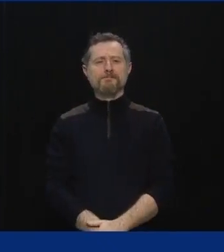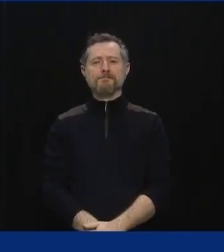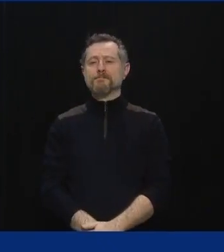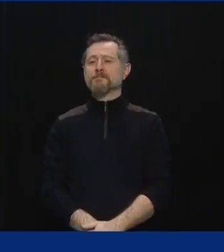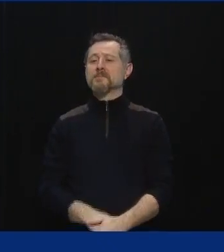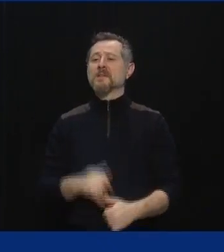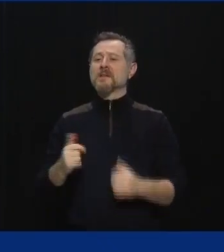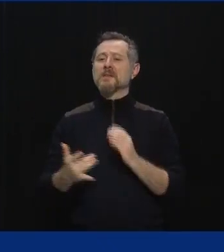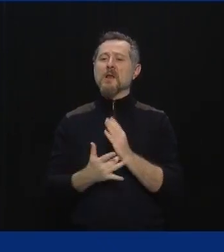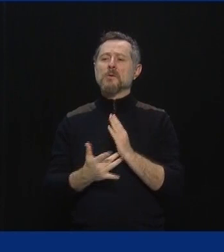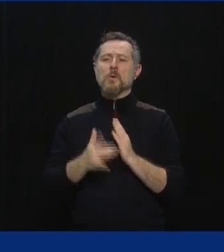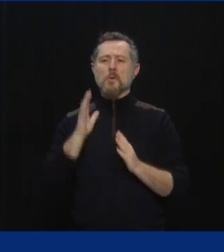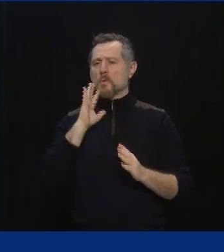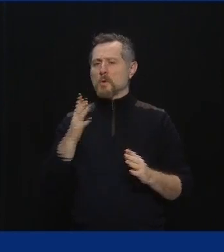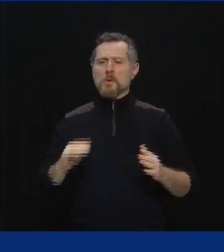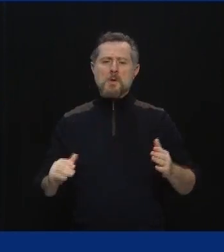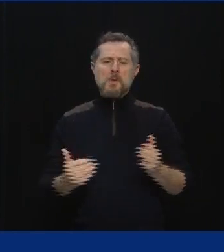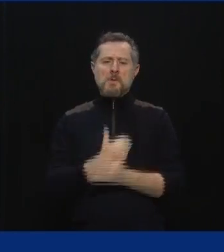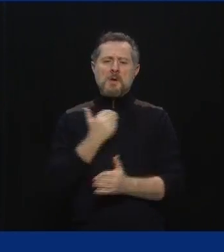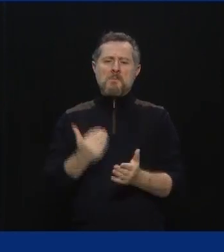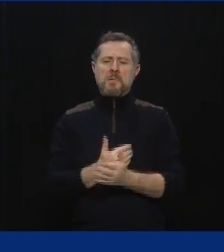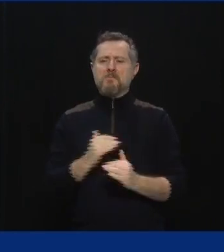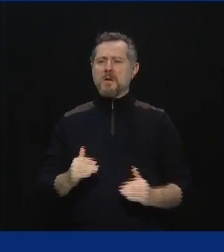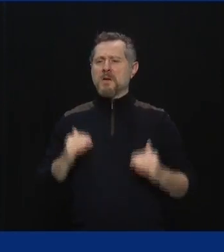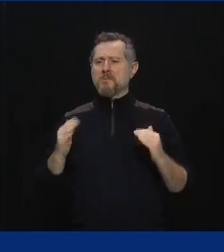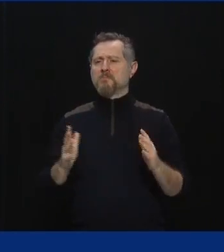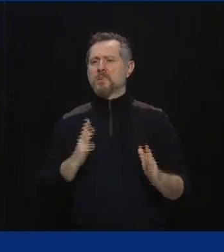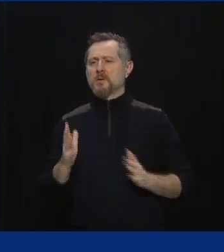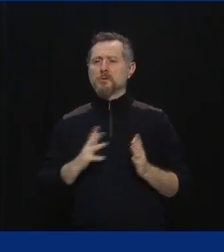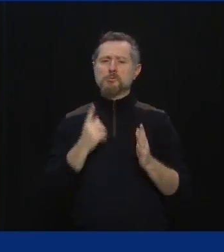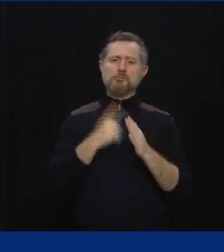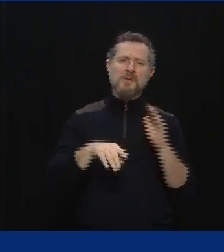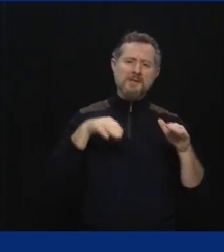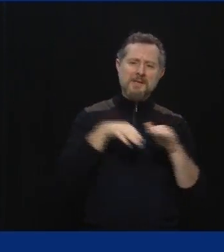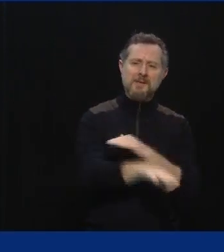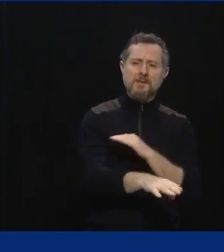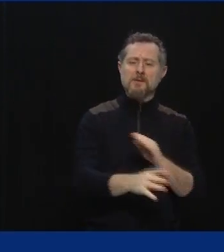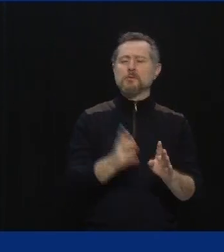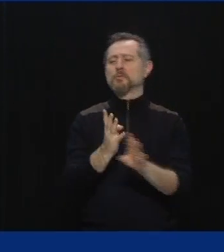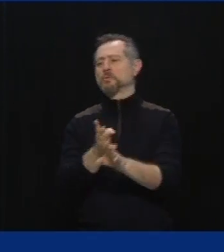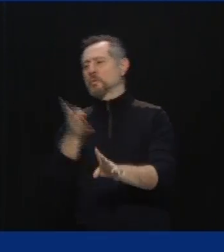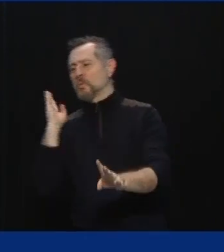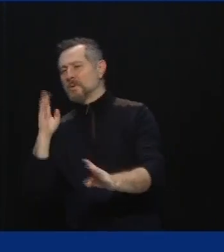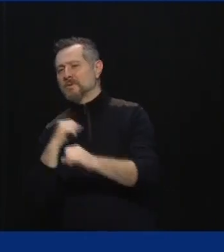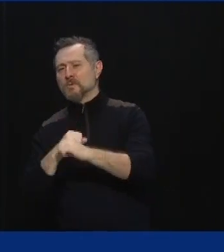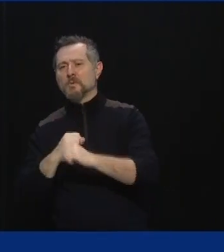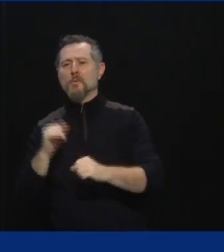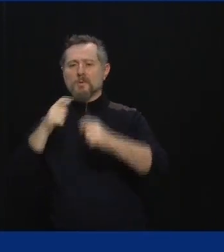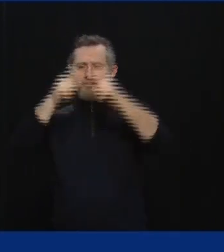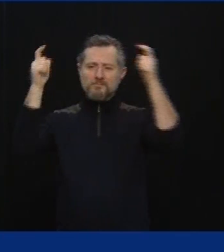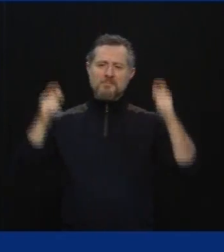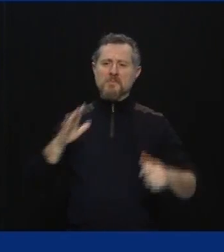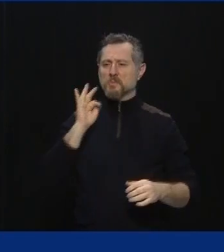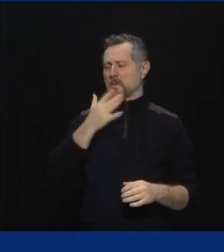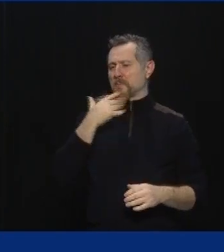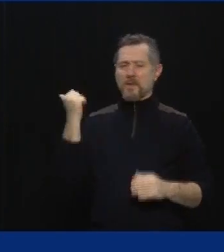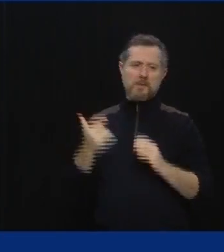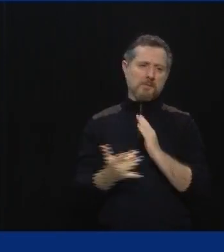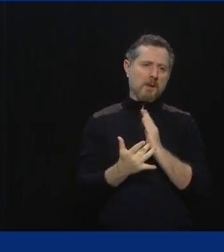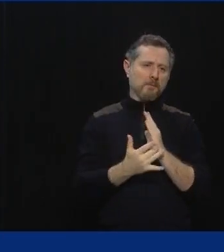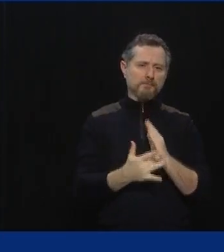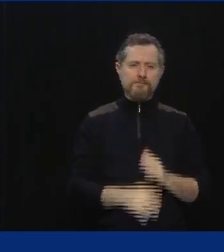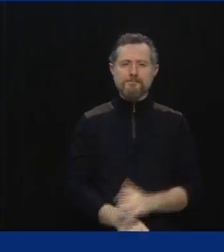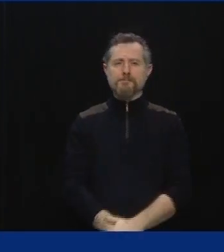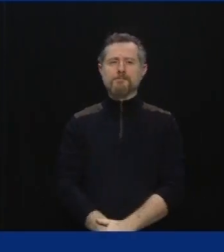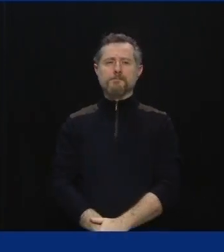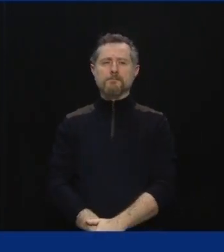technology across the airport, at check-in, at security lines, every place that we can. It will have a